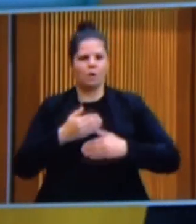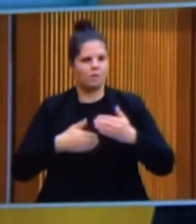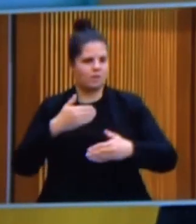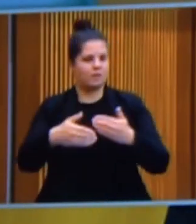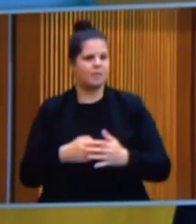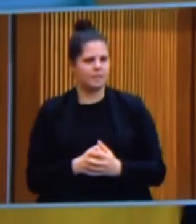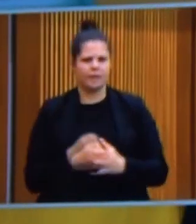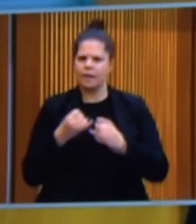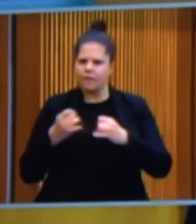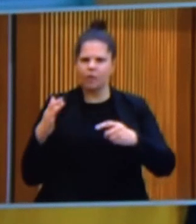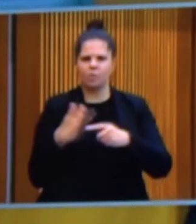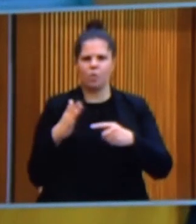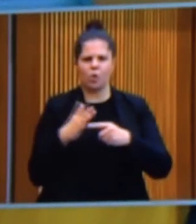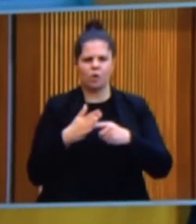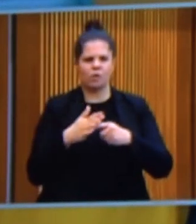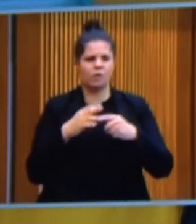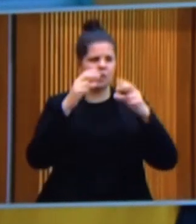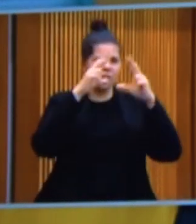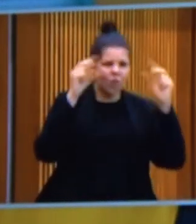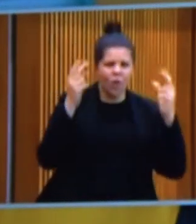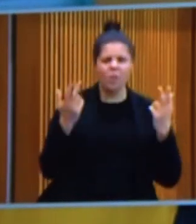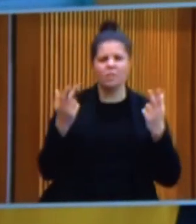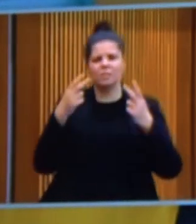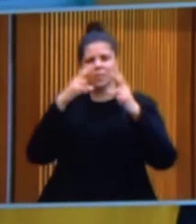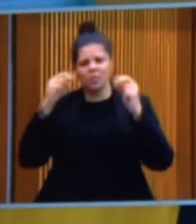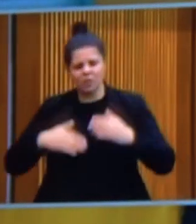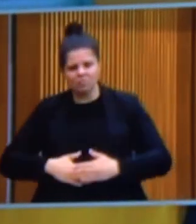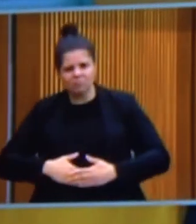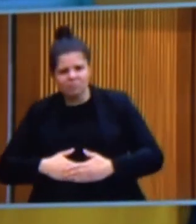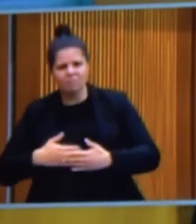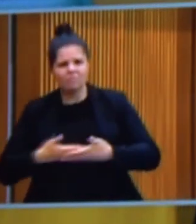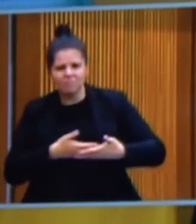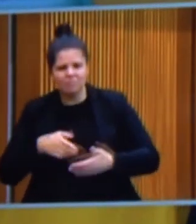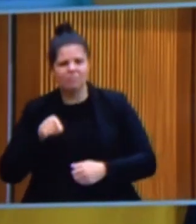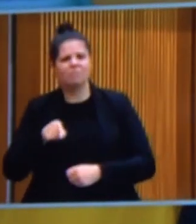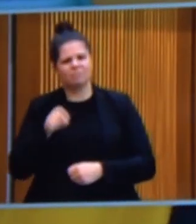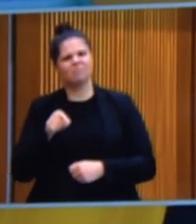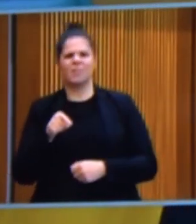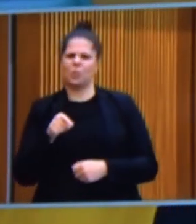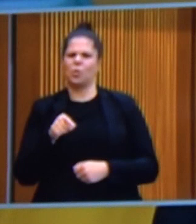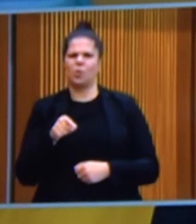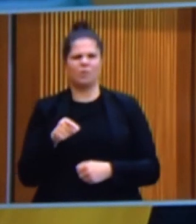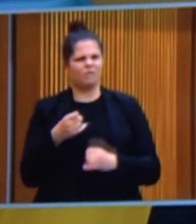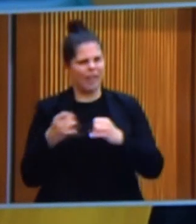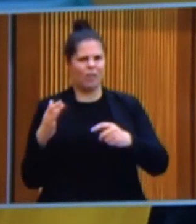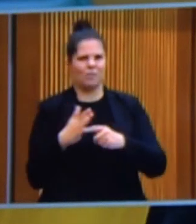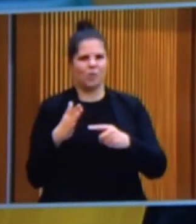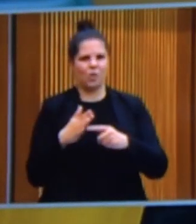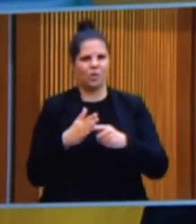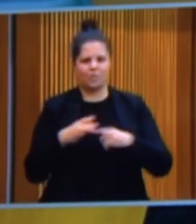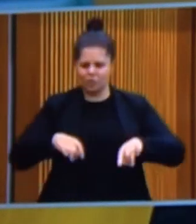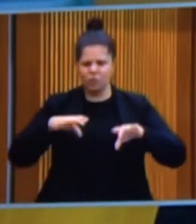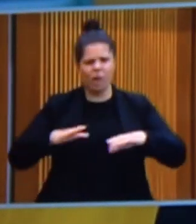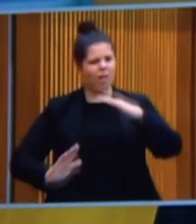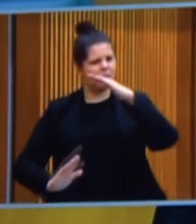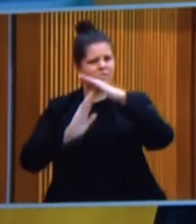important. Nurses and midwives are the centre often of our healthcare delivery system. In our world-class system, our